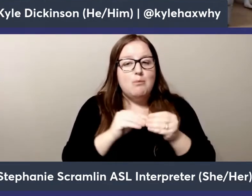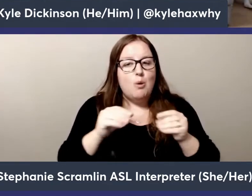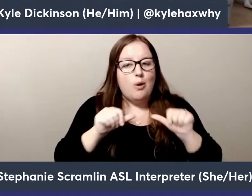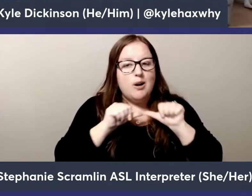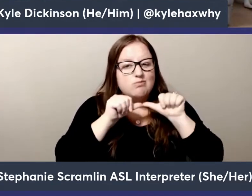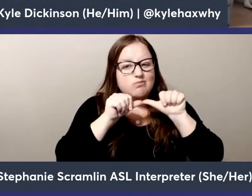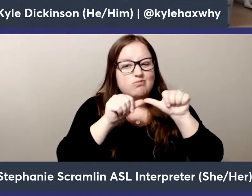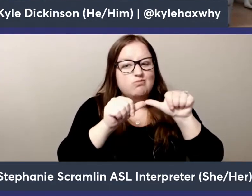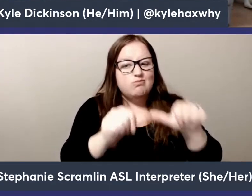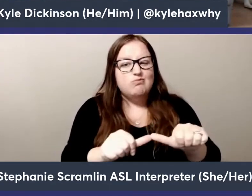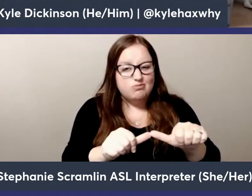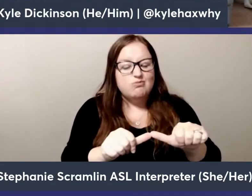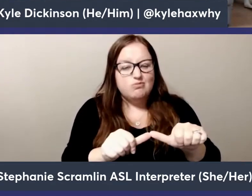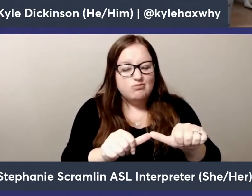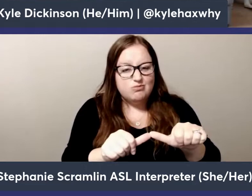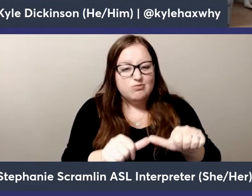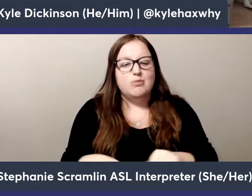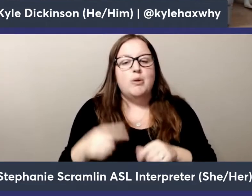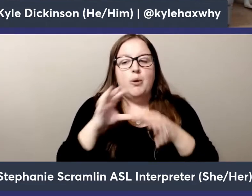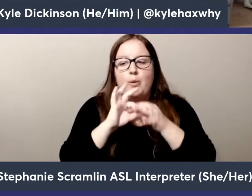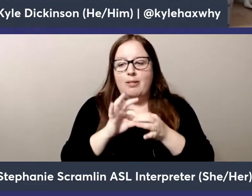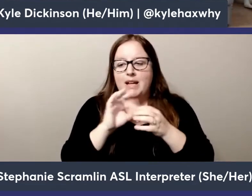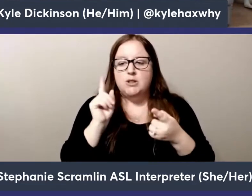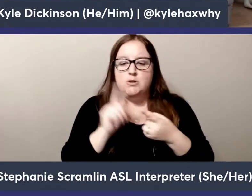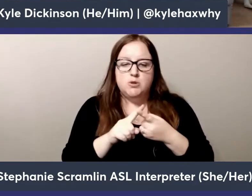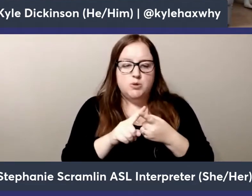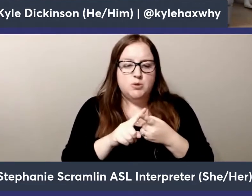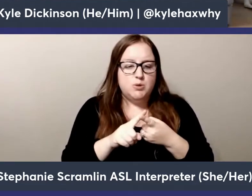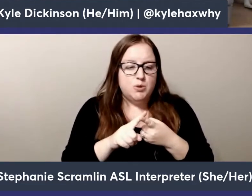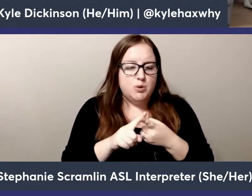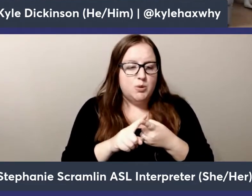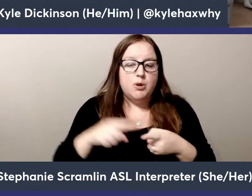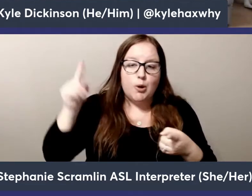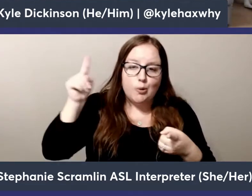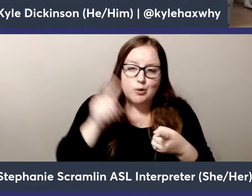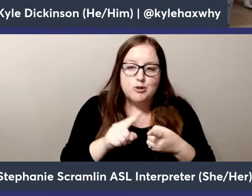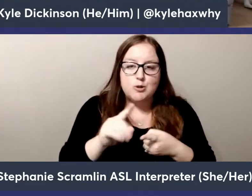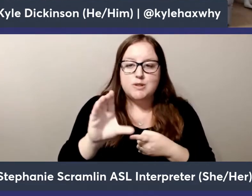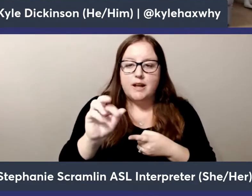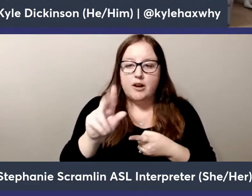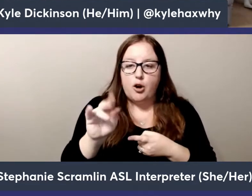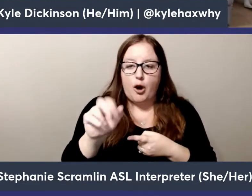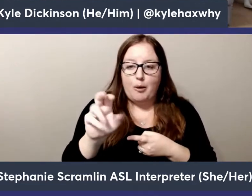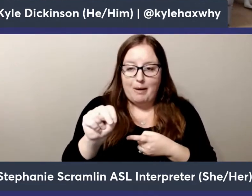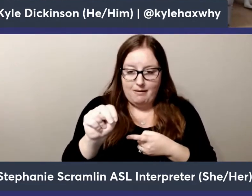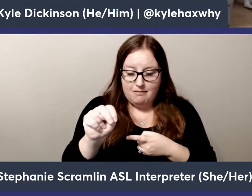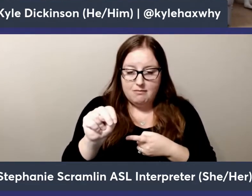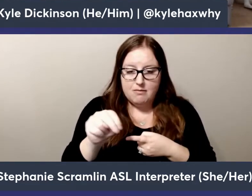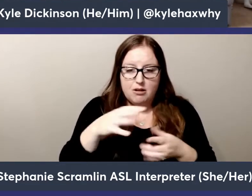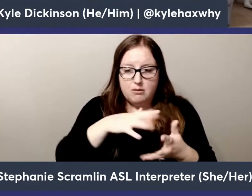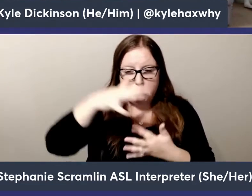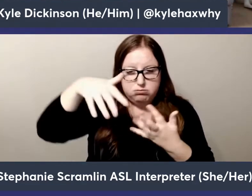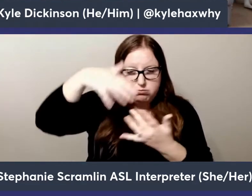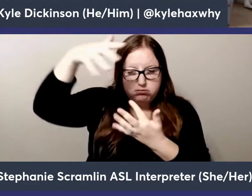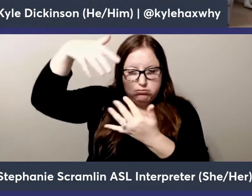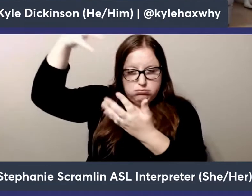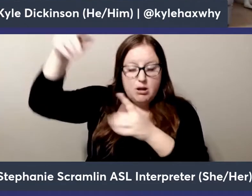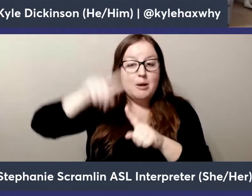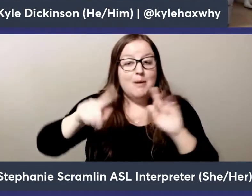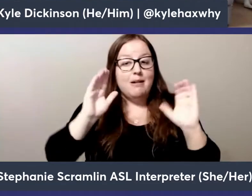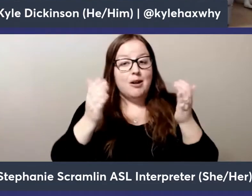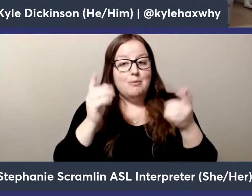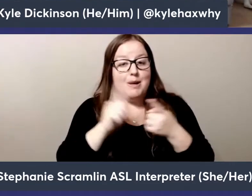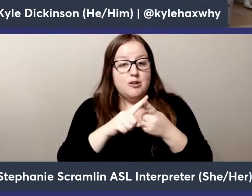sustainable, in terms of reducing carbon emissions. However, the compared to